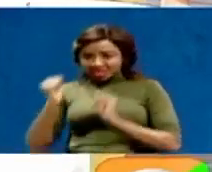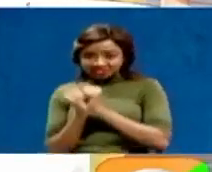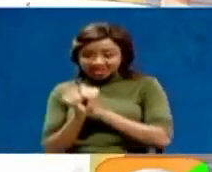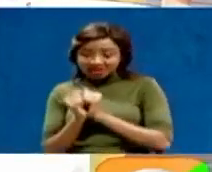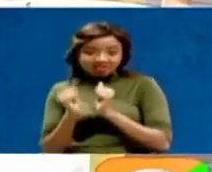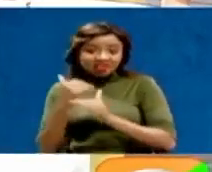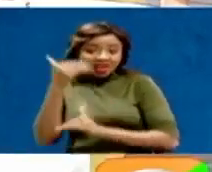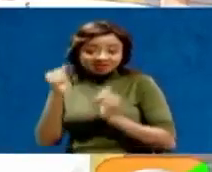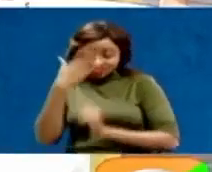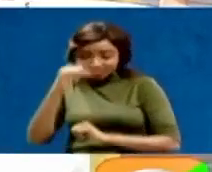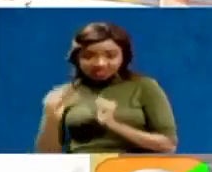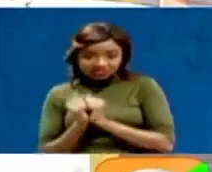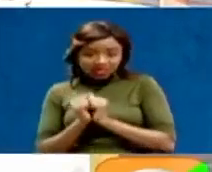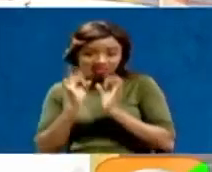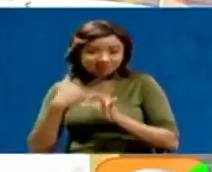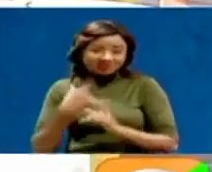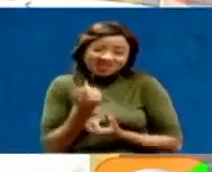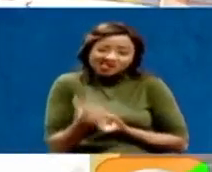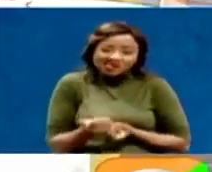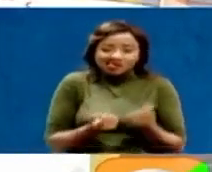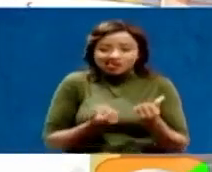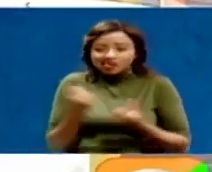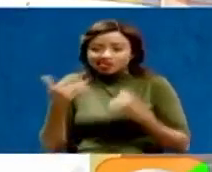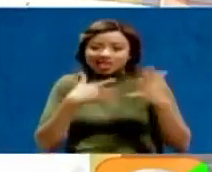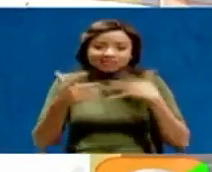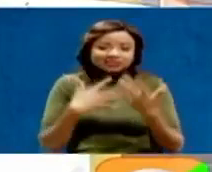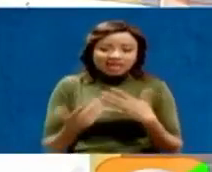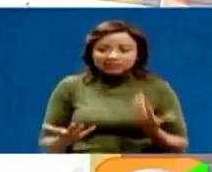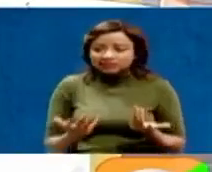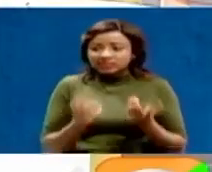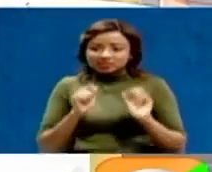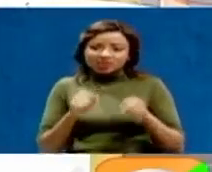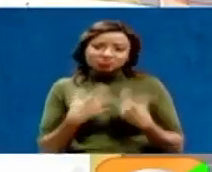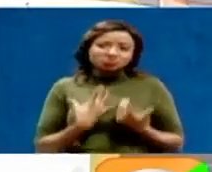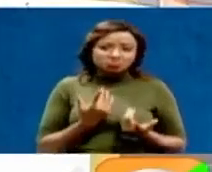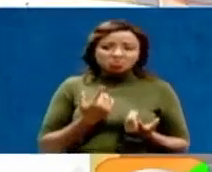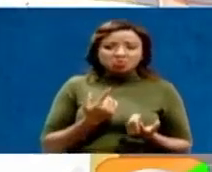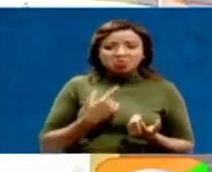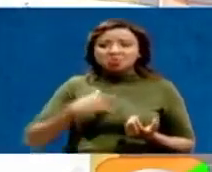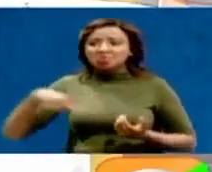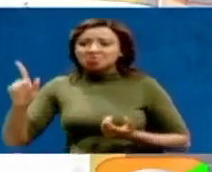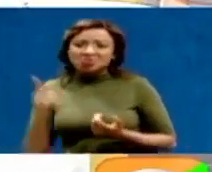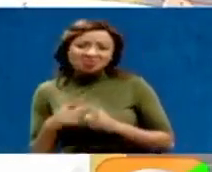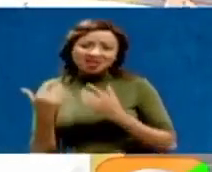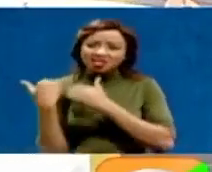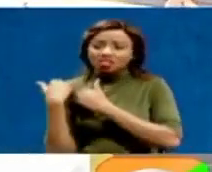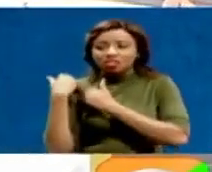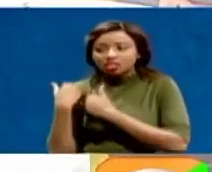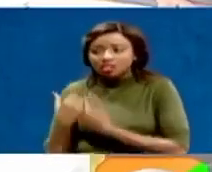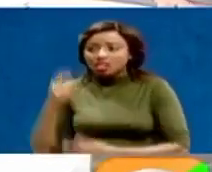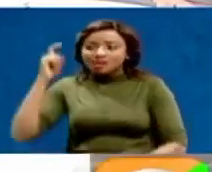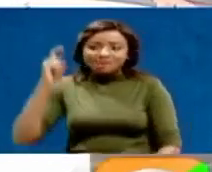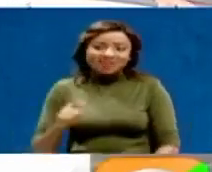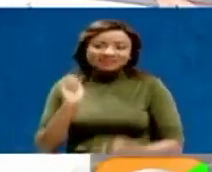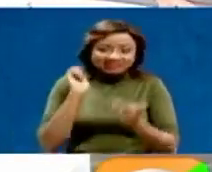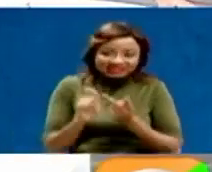10 days, a patient who only had mild symptoms could simply leave isolation without the burden of having to